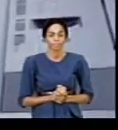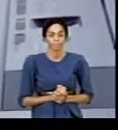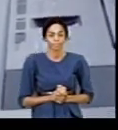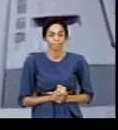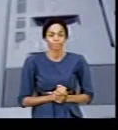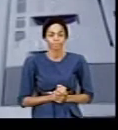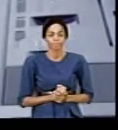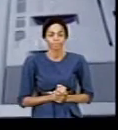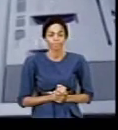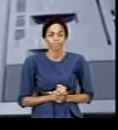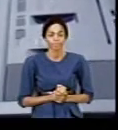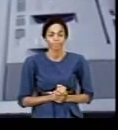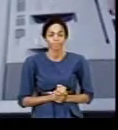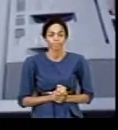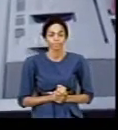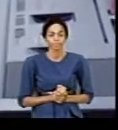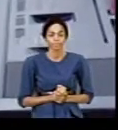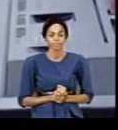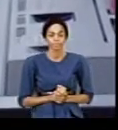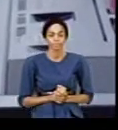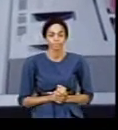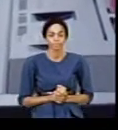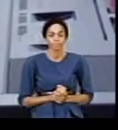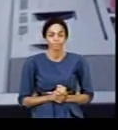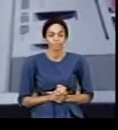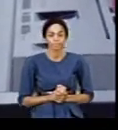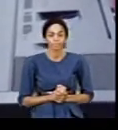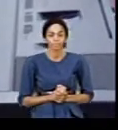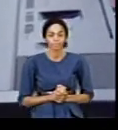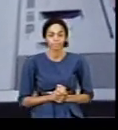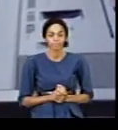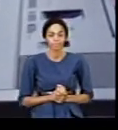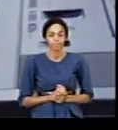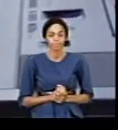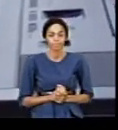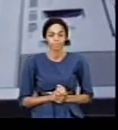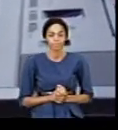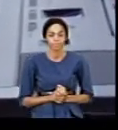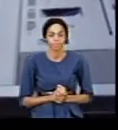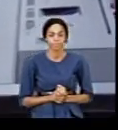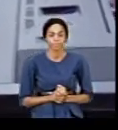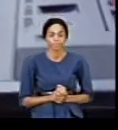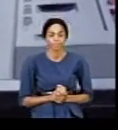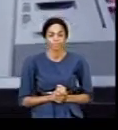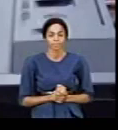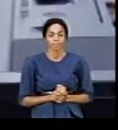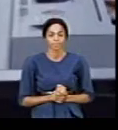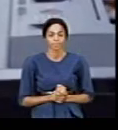Thank you.